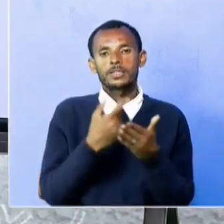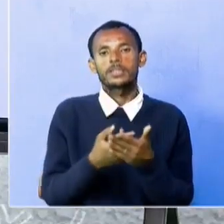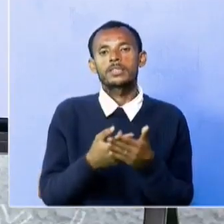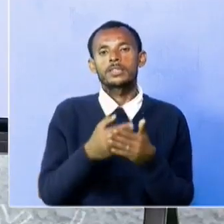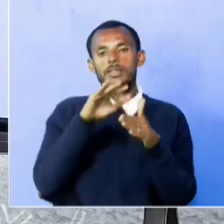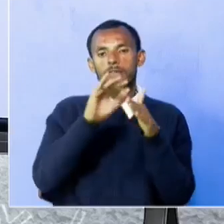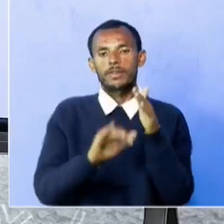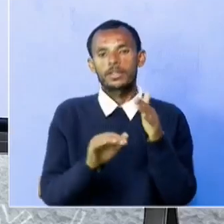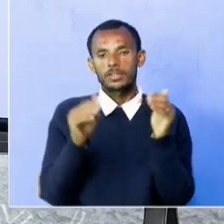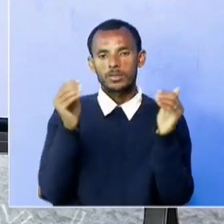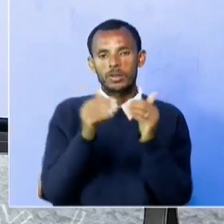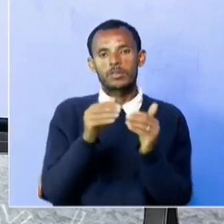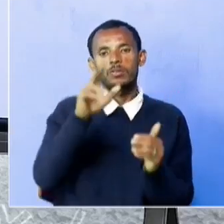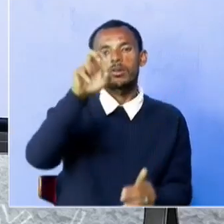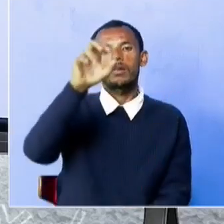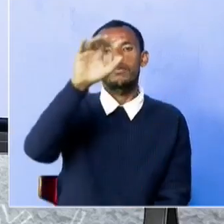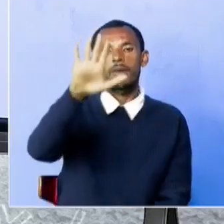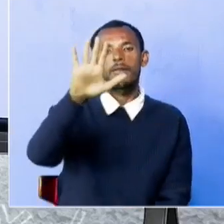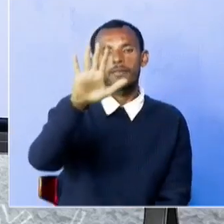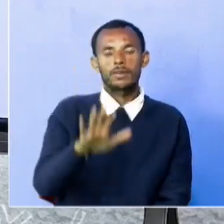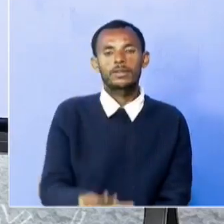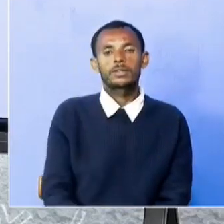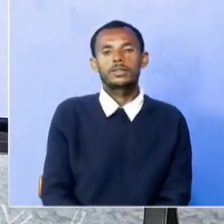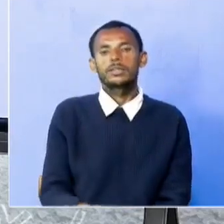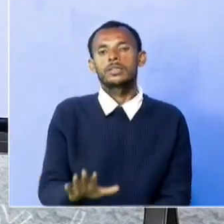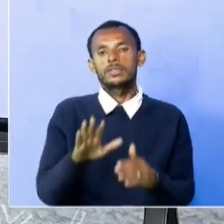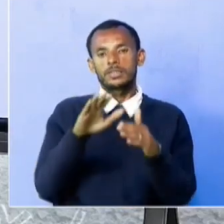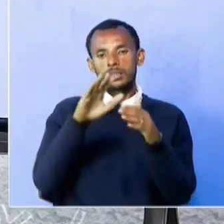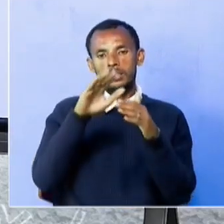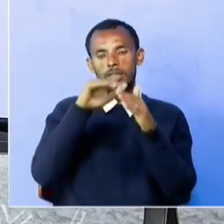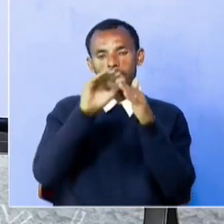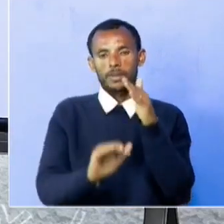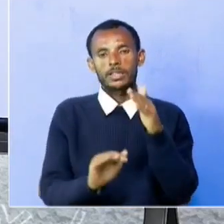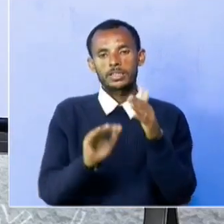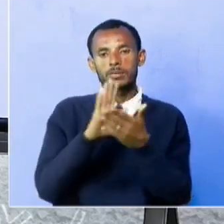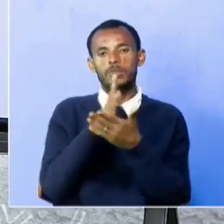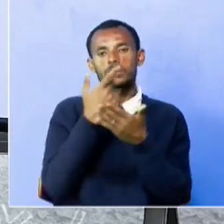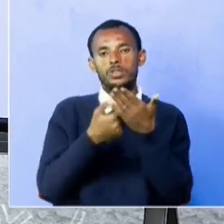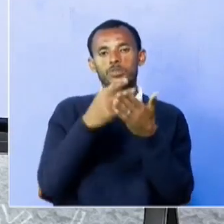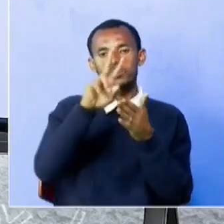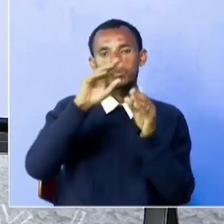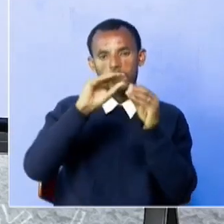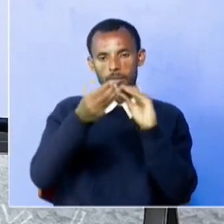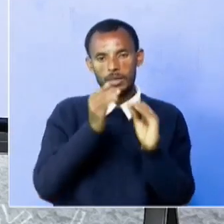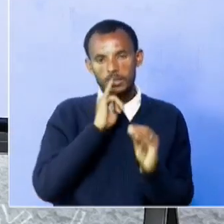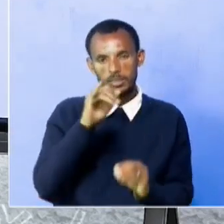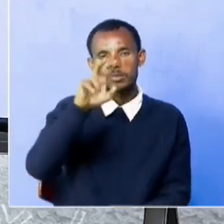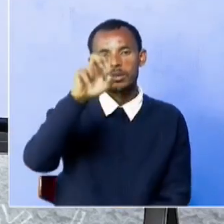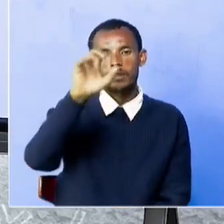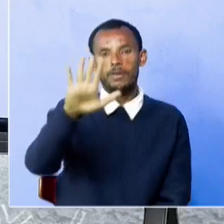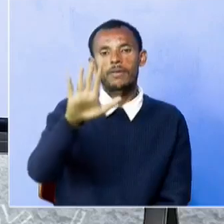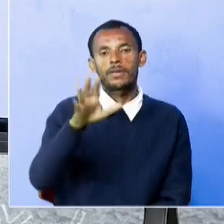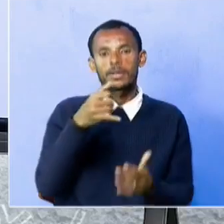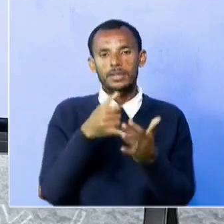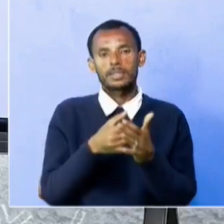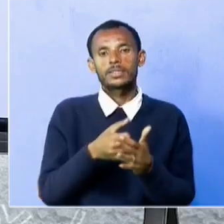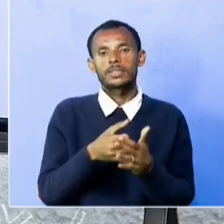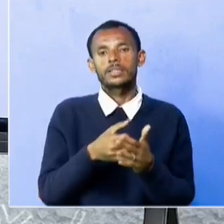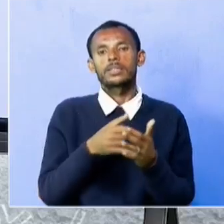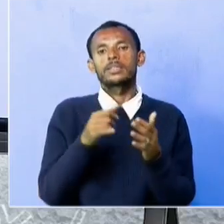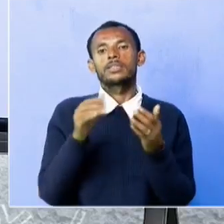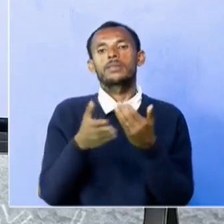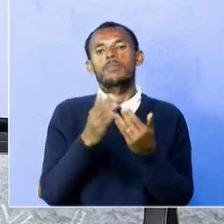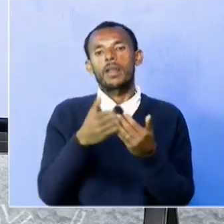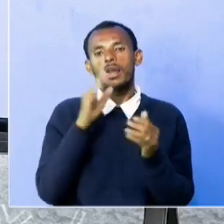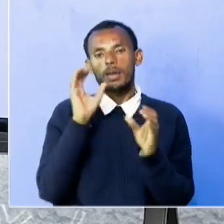difference is 25. The difference between these two numbers is 25. It's a simple